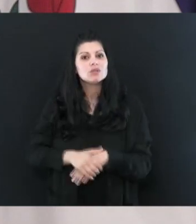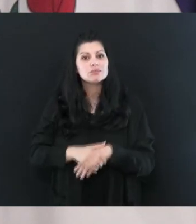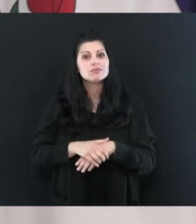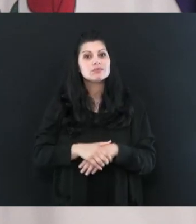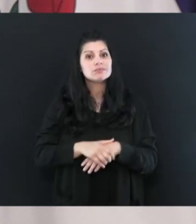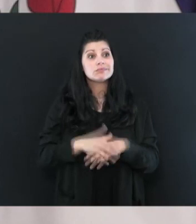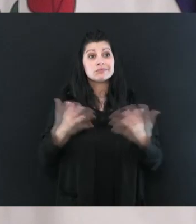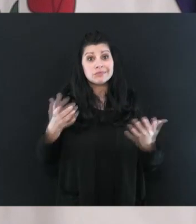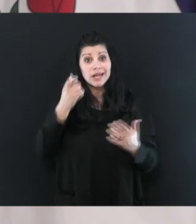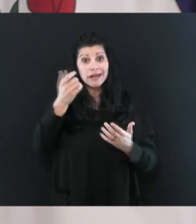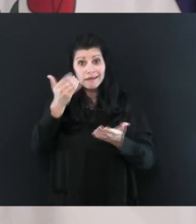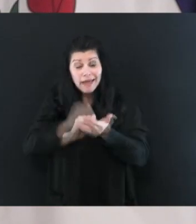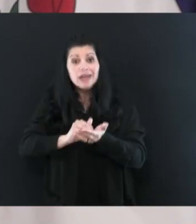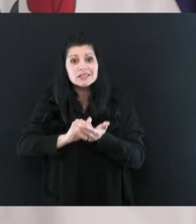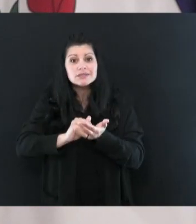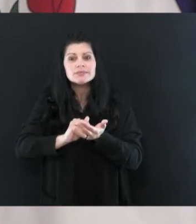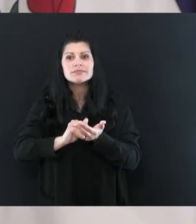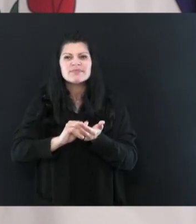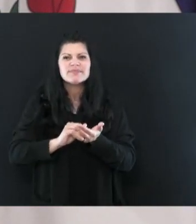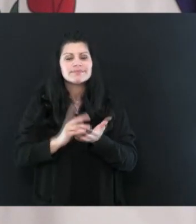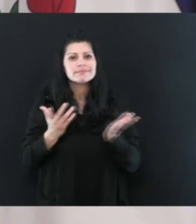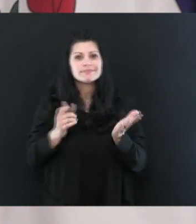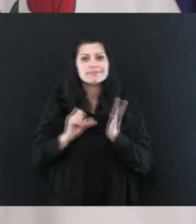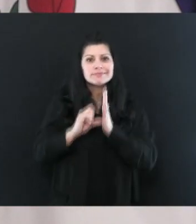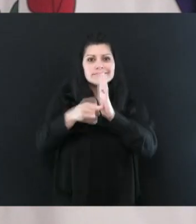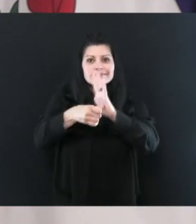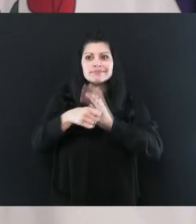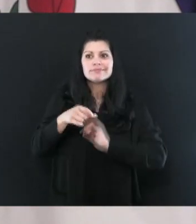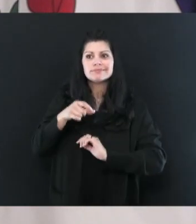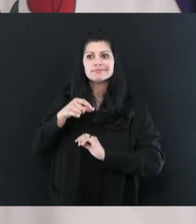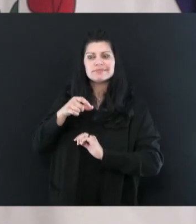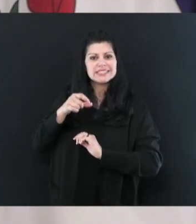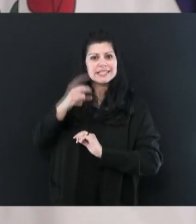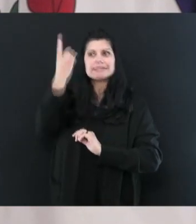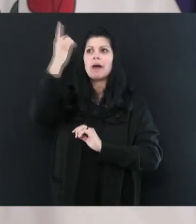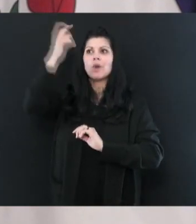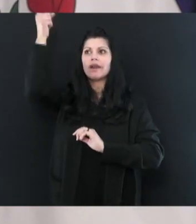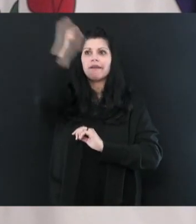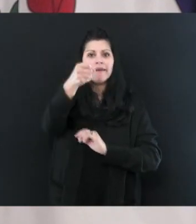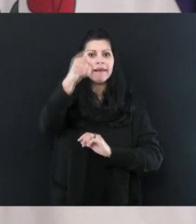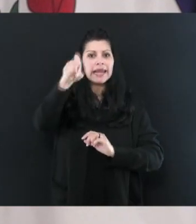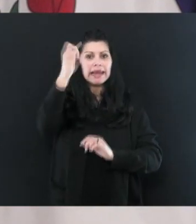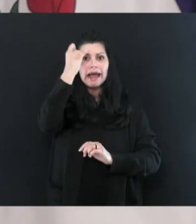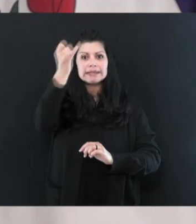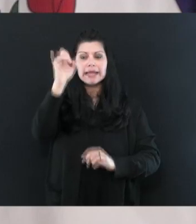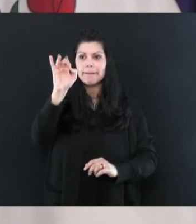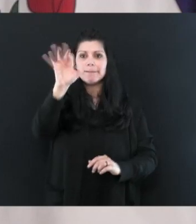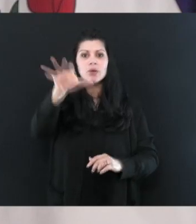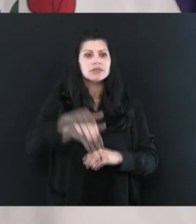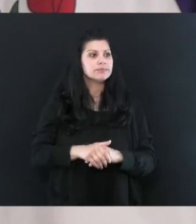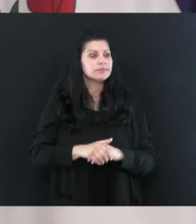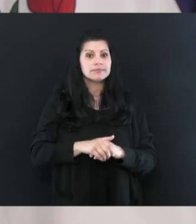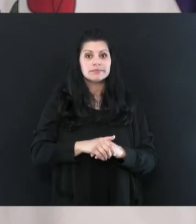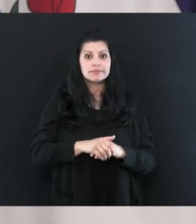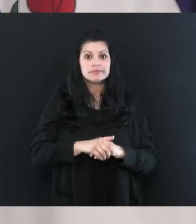come up with an idea and it took a legislature to pass it. But at the end of the day, West Virginia, you deserve the credit. And that's